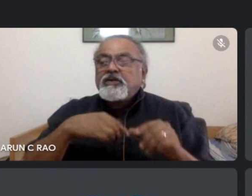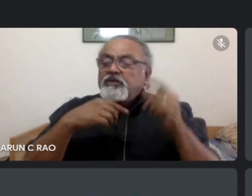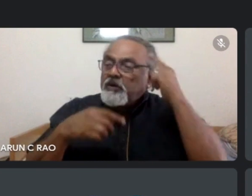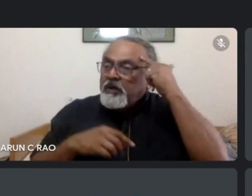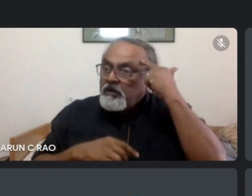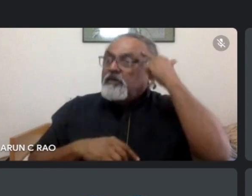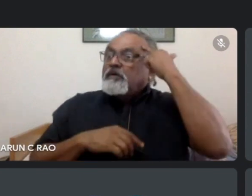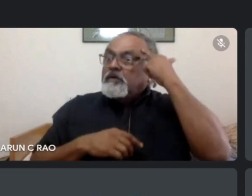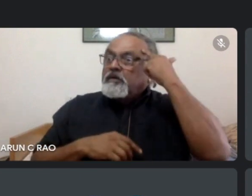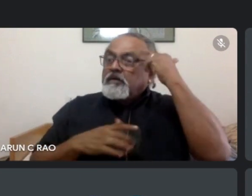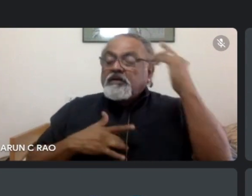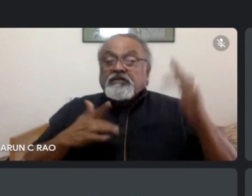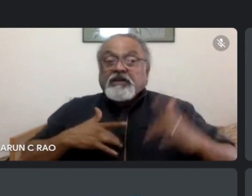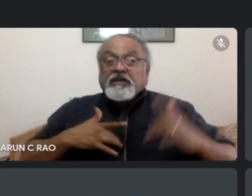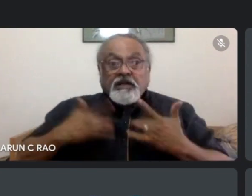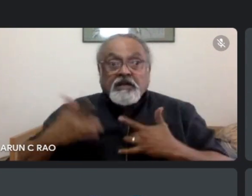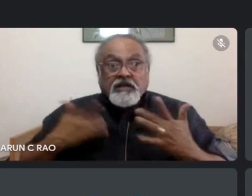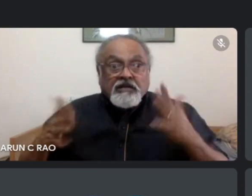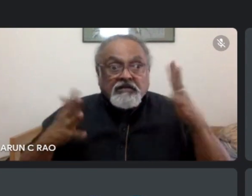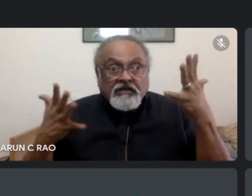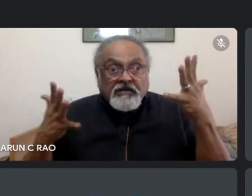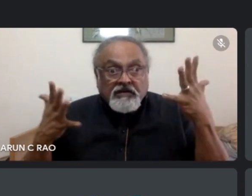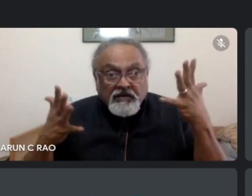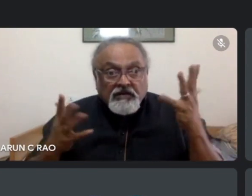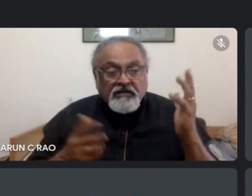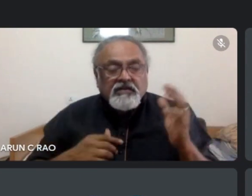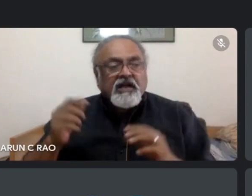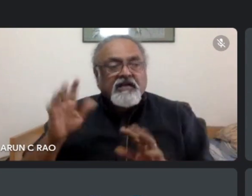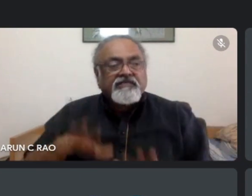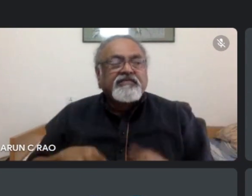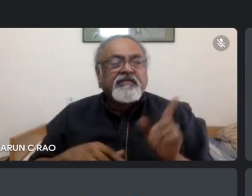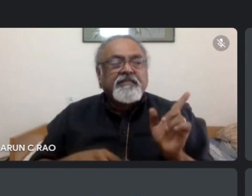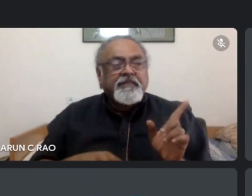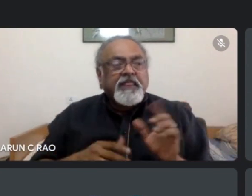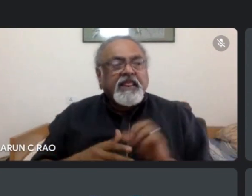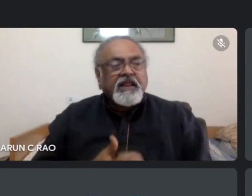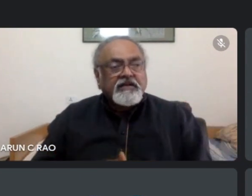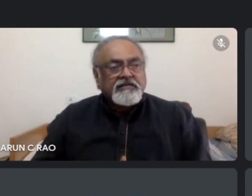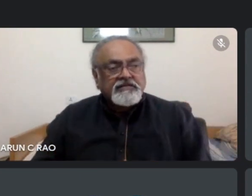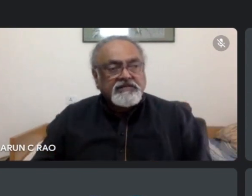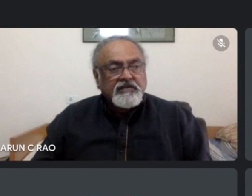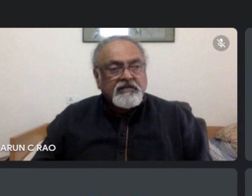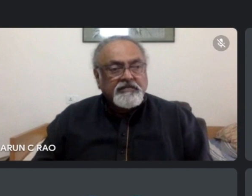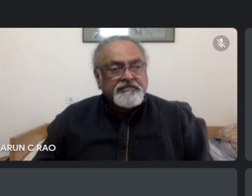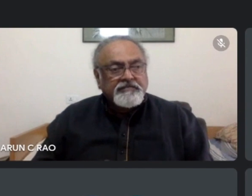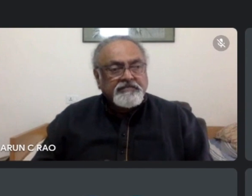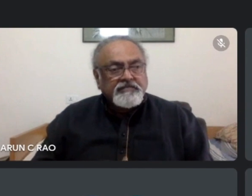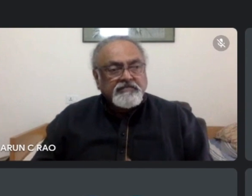that that in itself, to show that